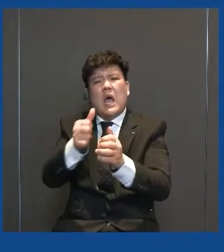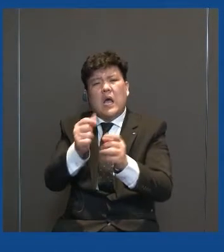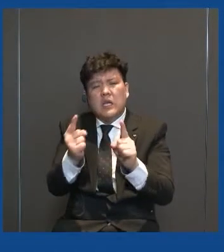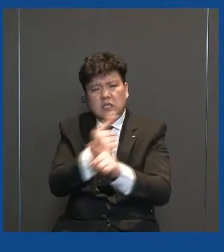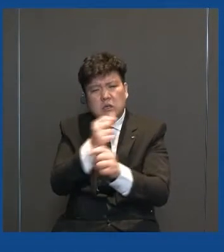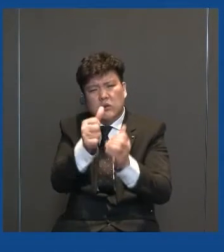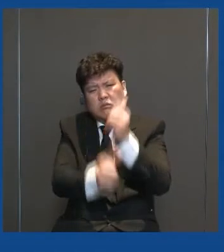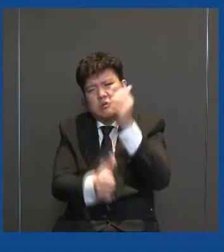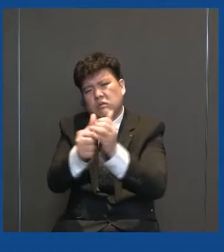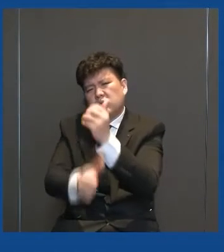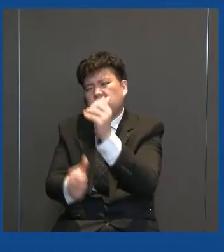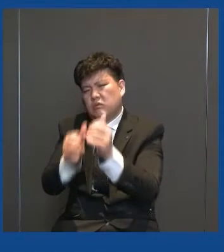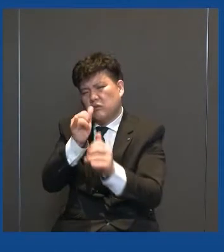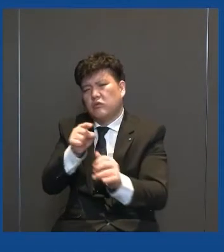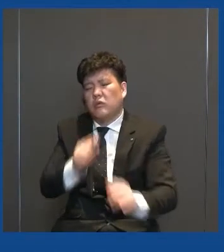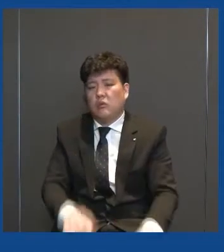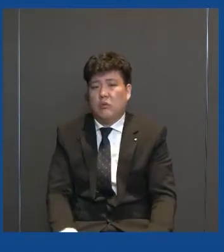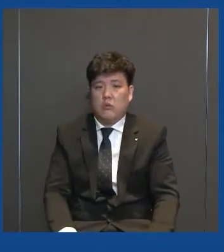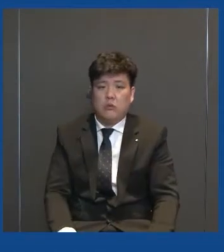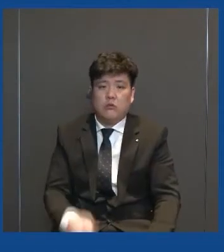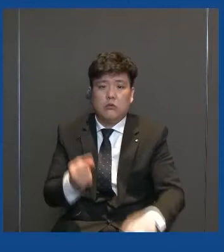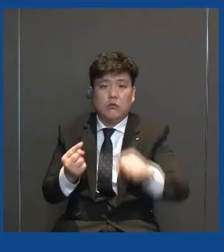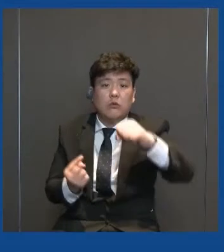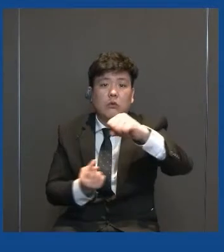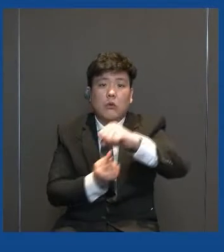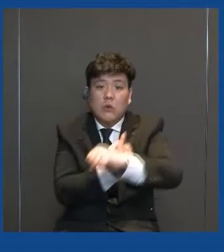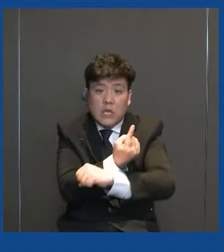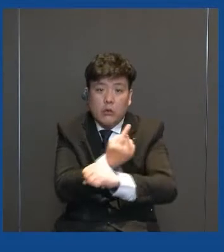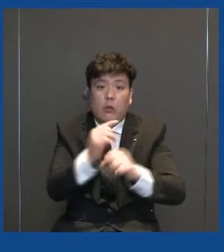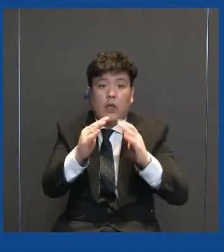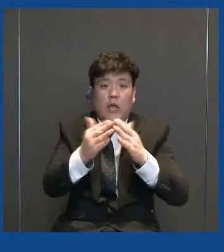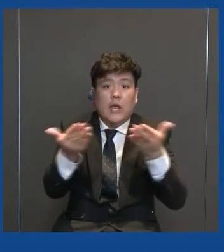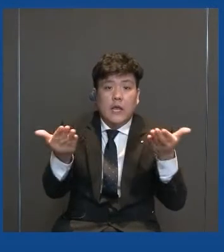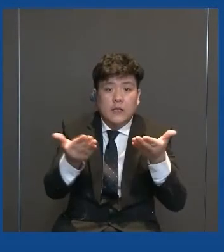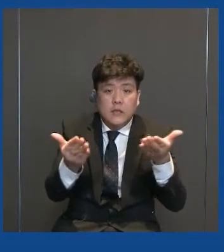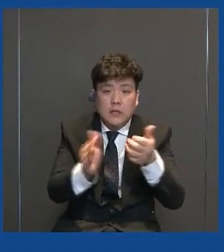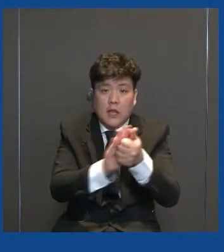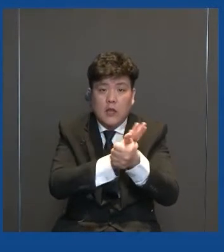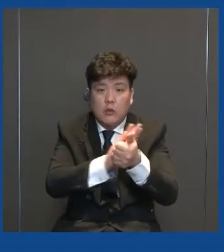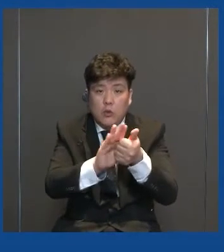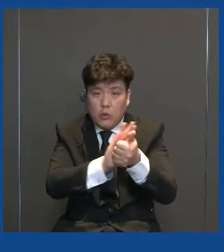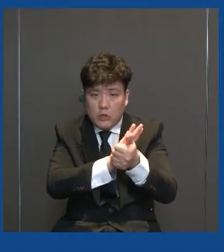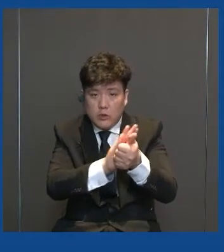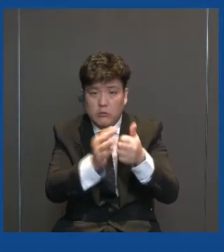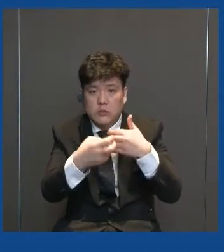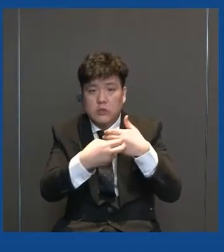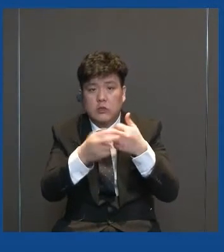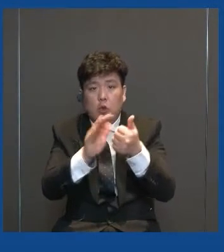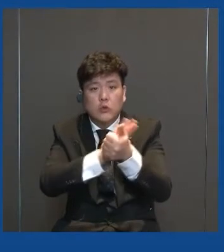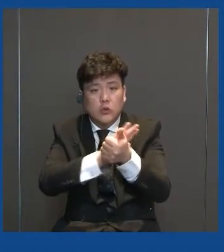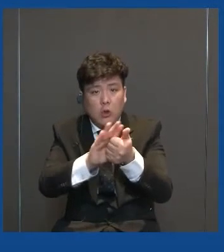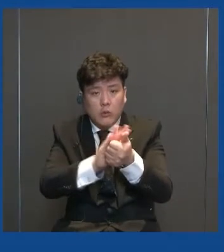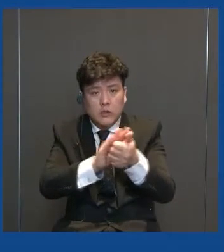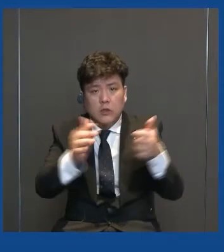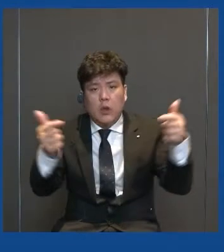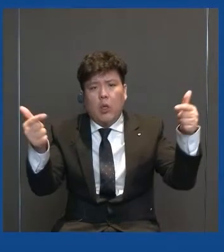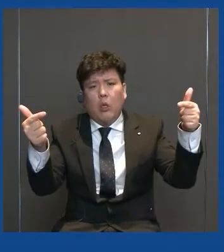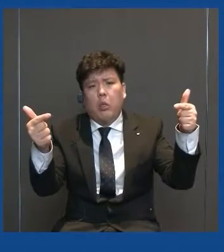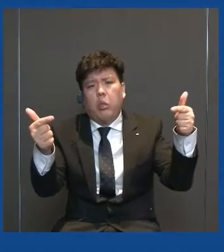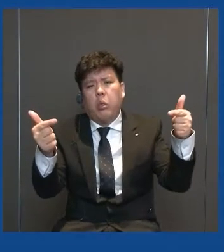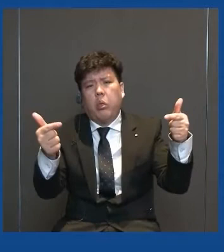significantly reduced, minimizing the health assistance and the daily social contact of the elderly living at